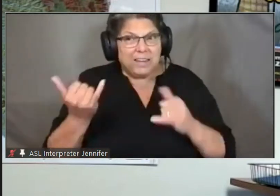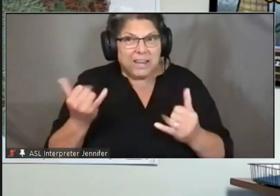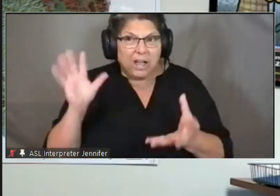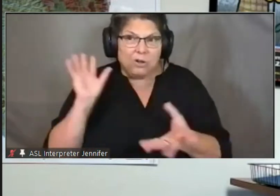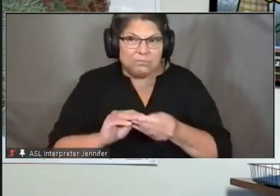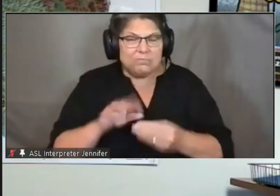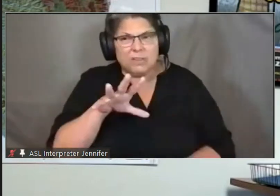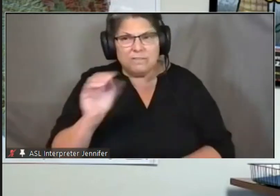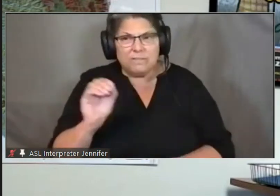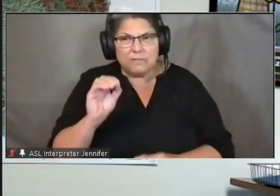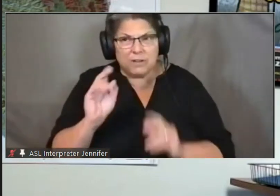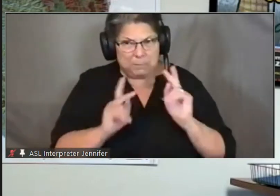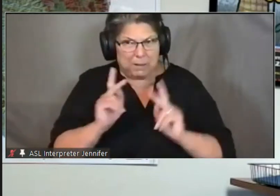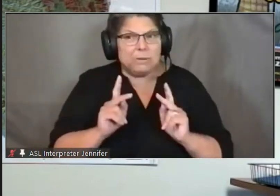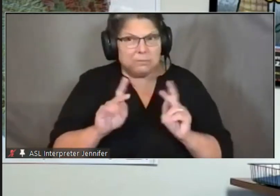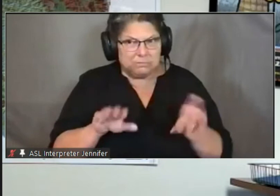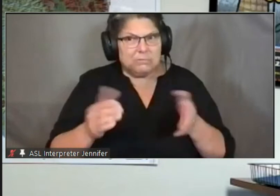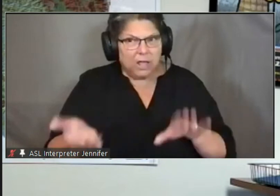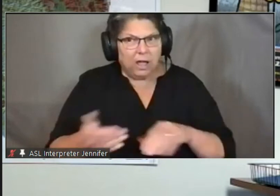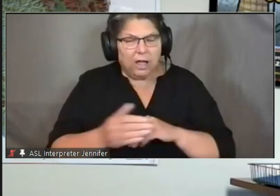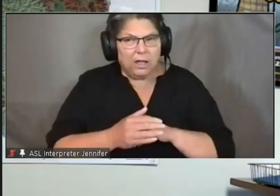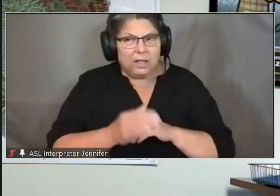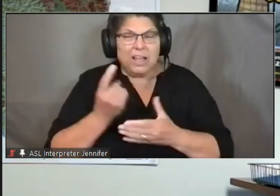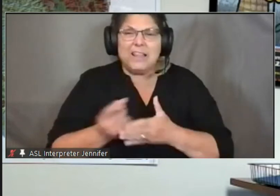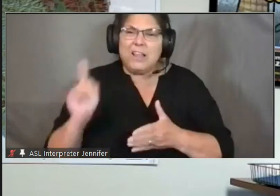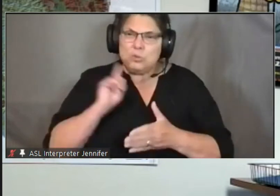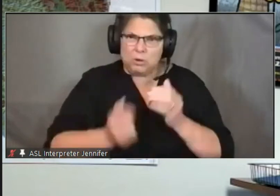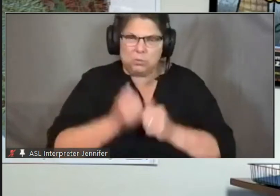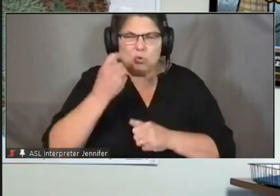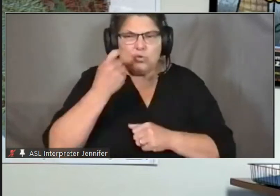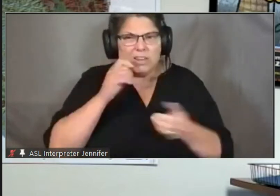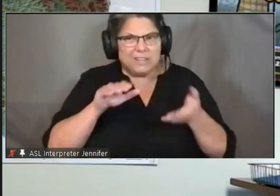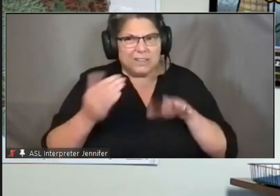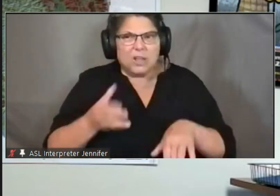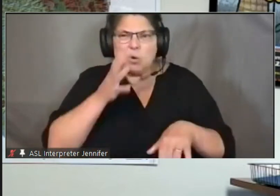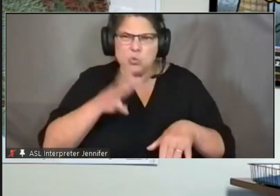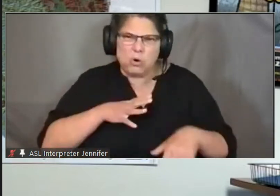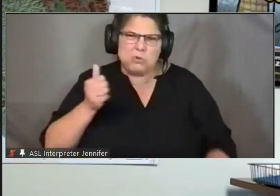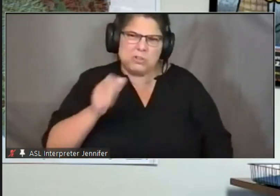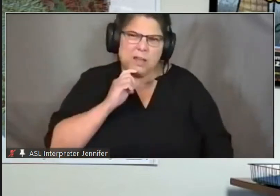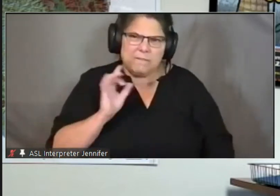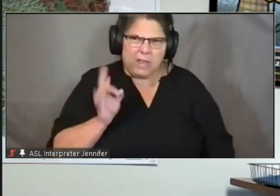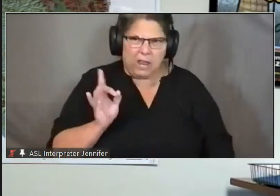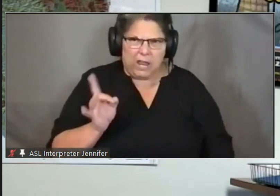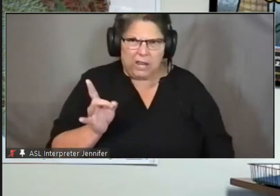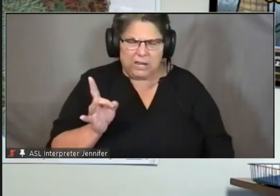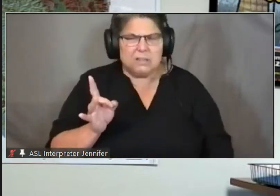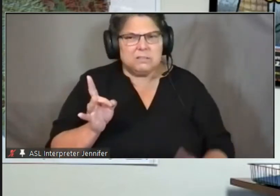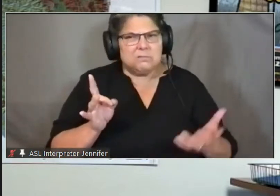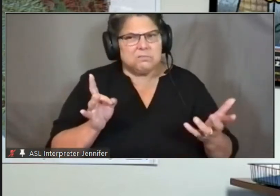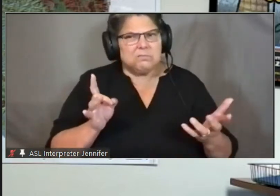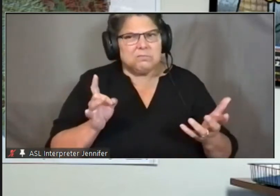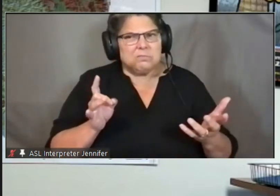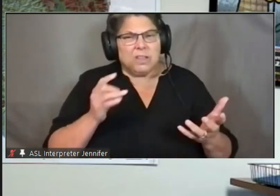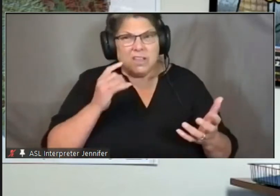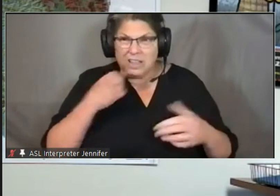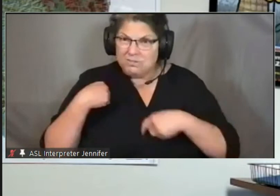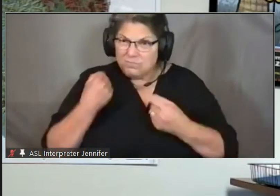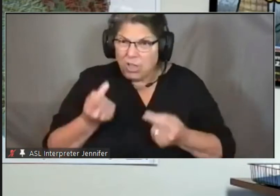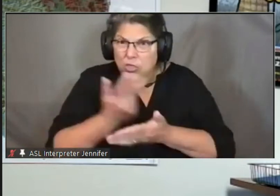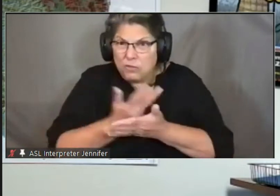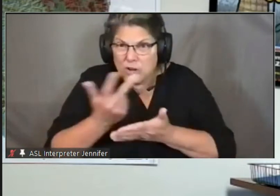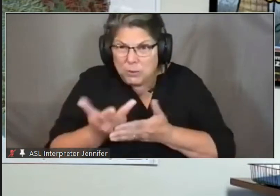50. Last week, we had the latest death in a woman in her 80s after spending 3 weeks in the intensive care